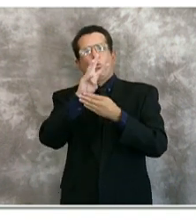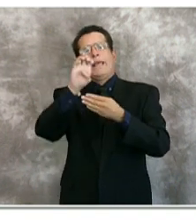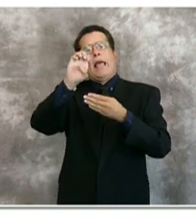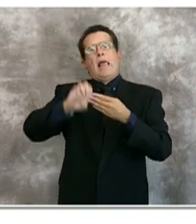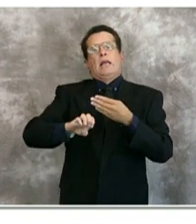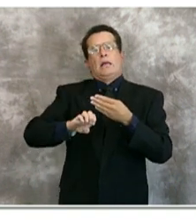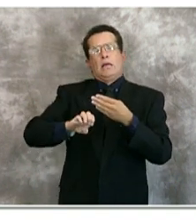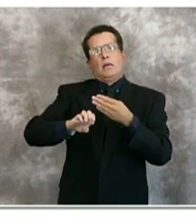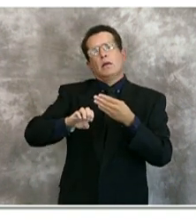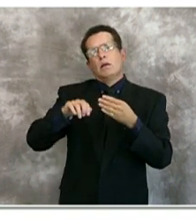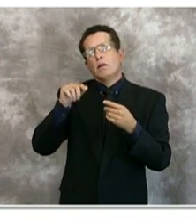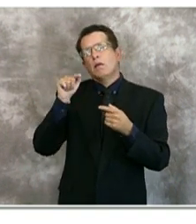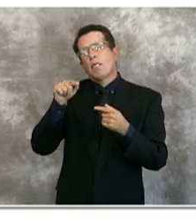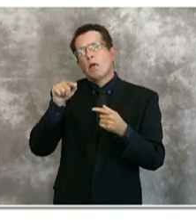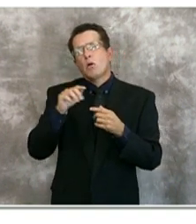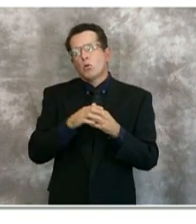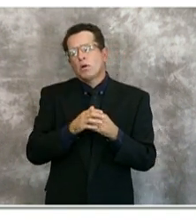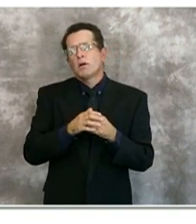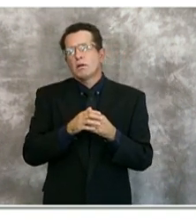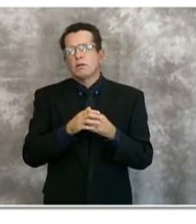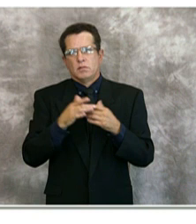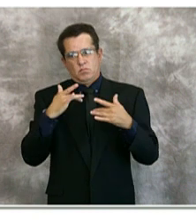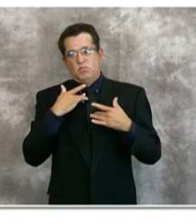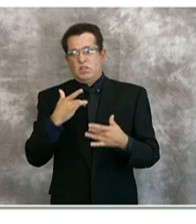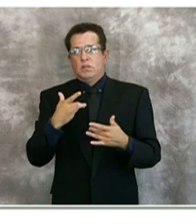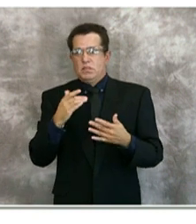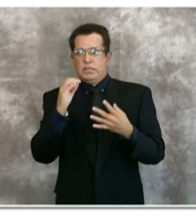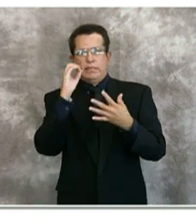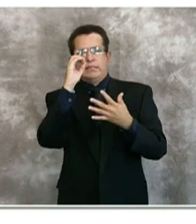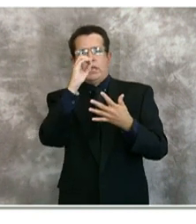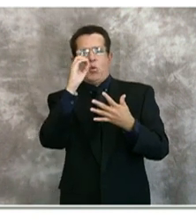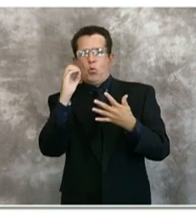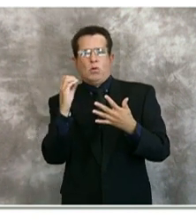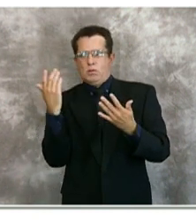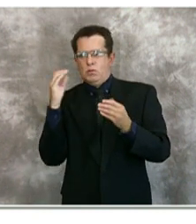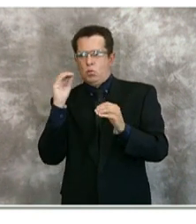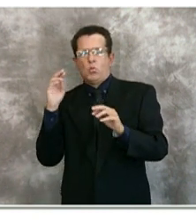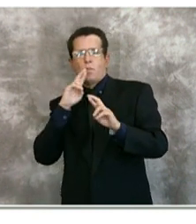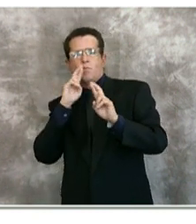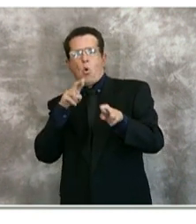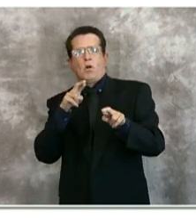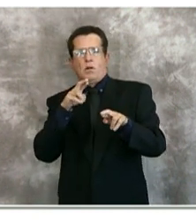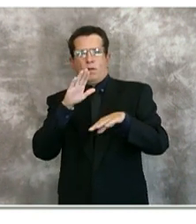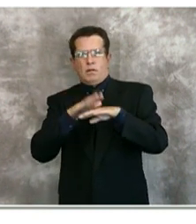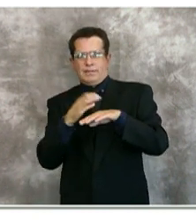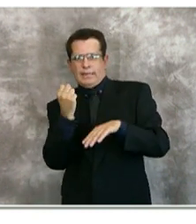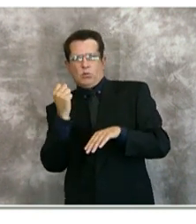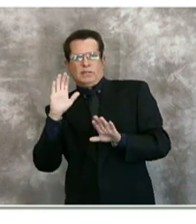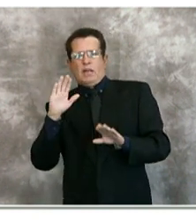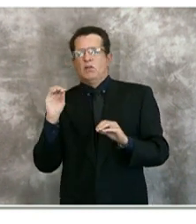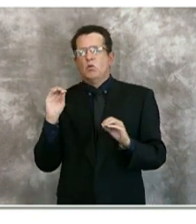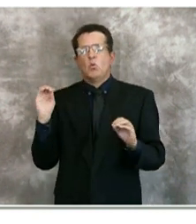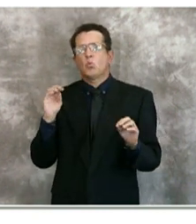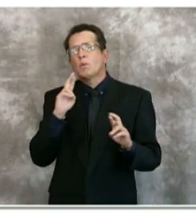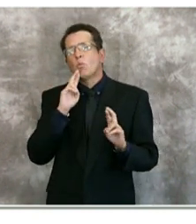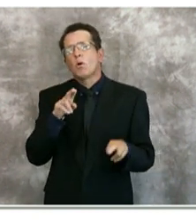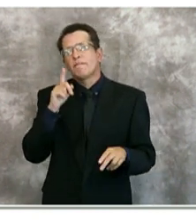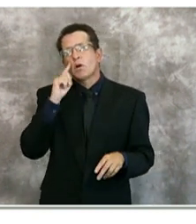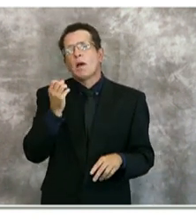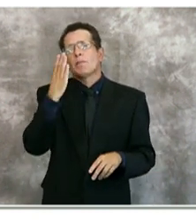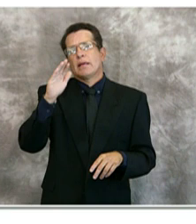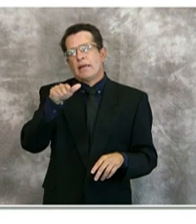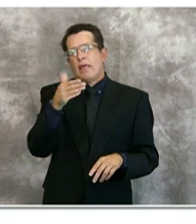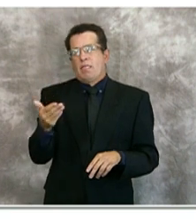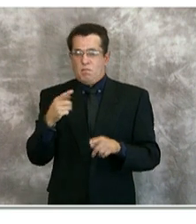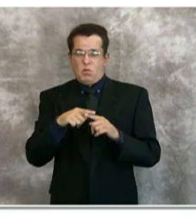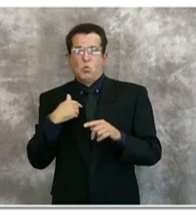are not, usually 0 to very few deaths reported over the weekend. So again,